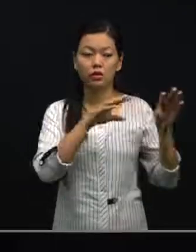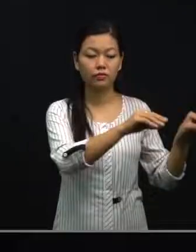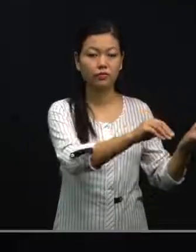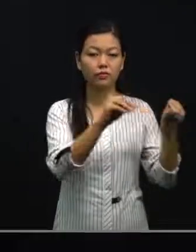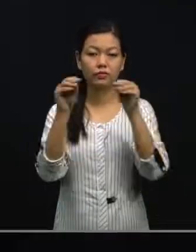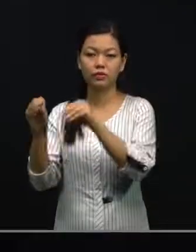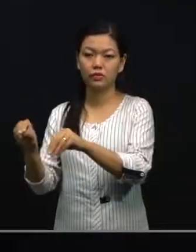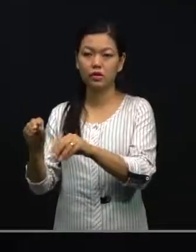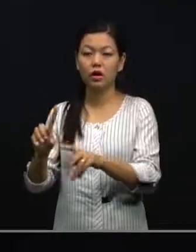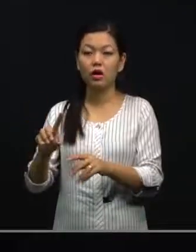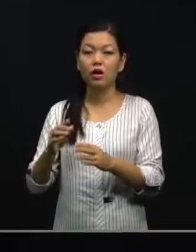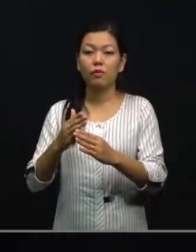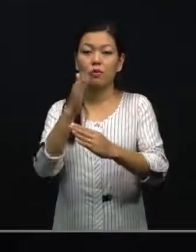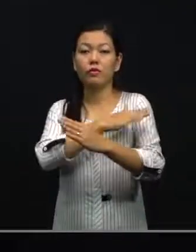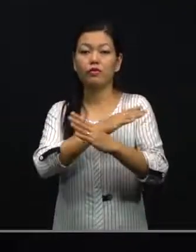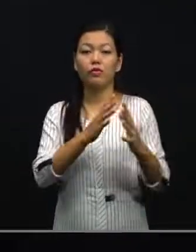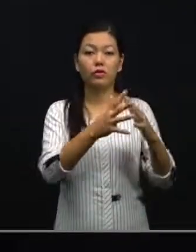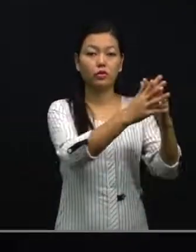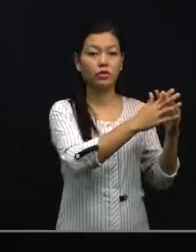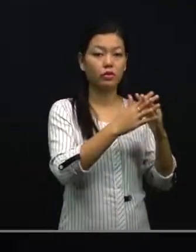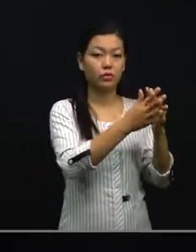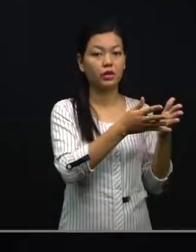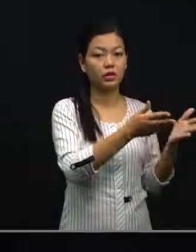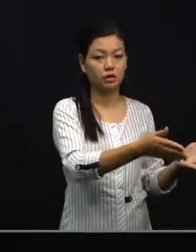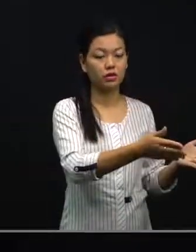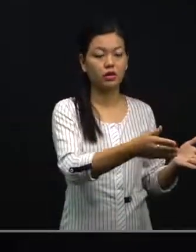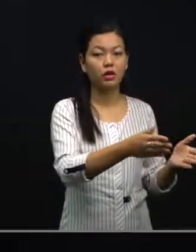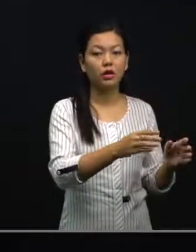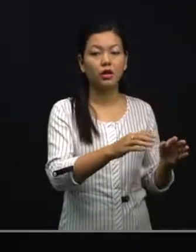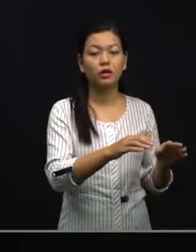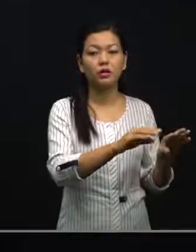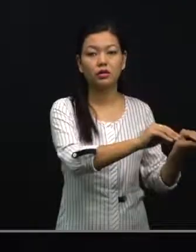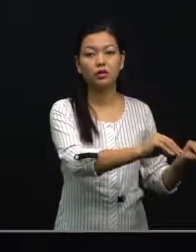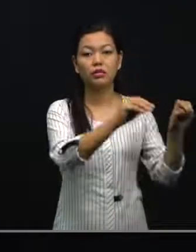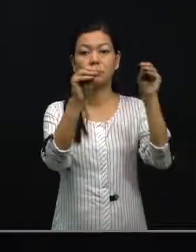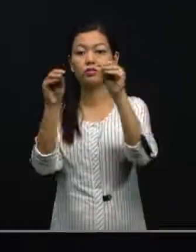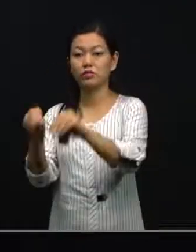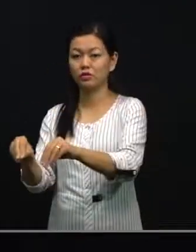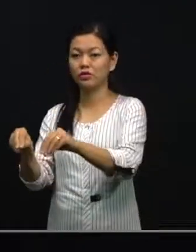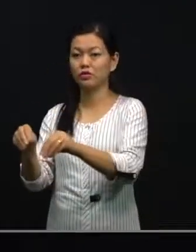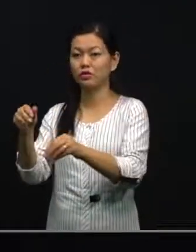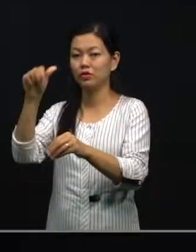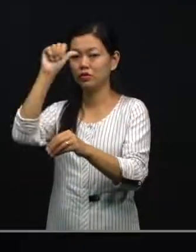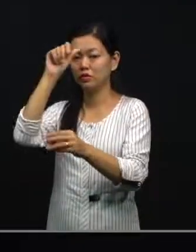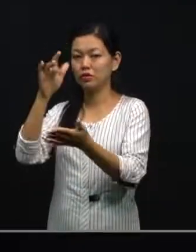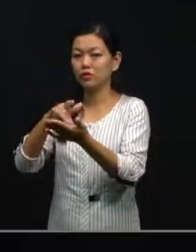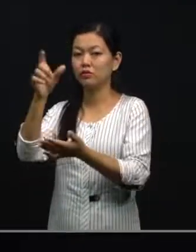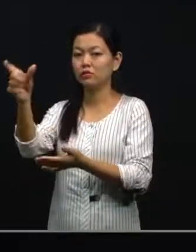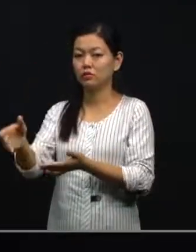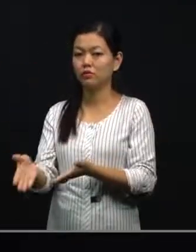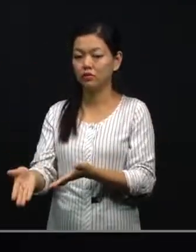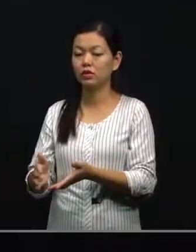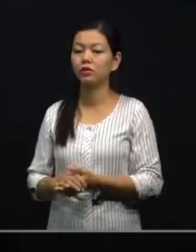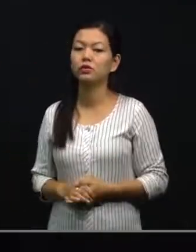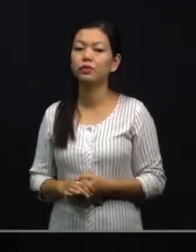have, versus the Britain that is the aristocratic or the dogmatic, the traditionalist views of